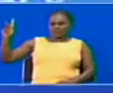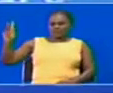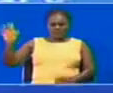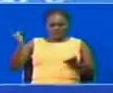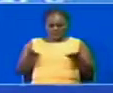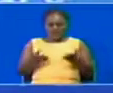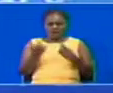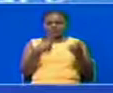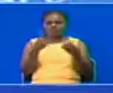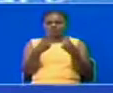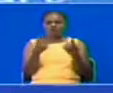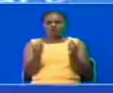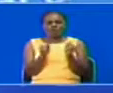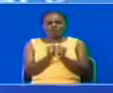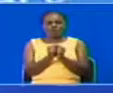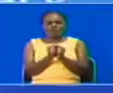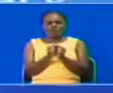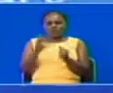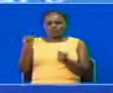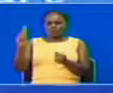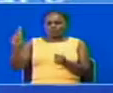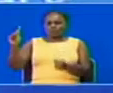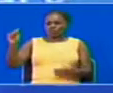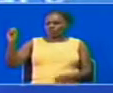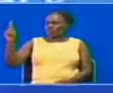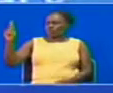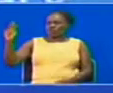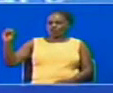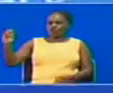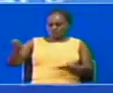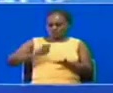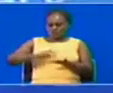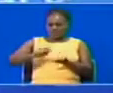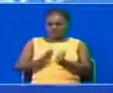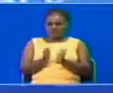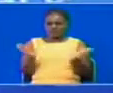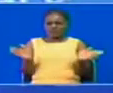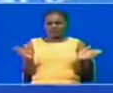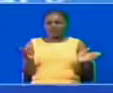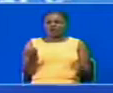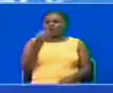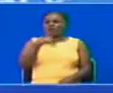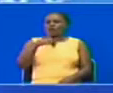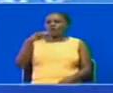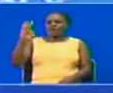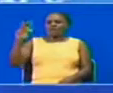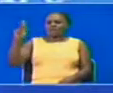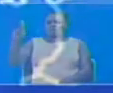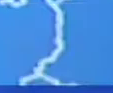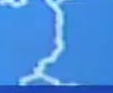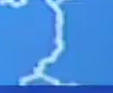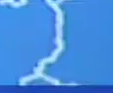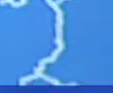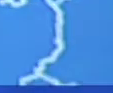now speak to Stephen Mutoro, who is the Secretary General for the Consumers Federation of Kenya,